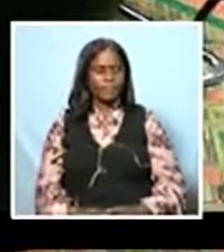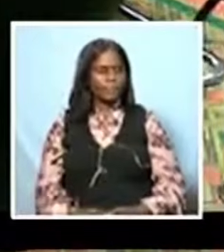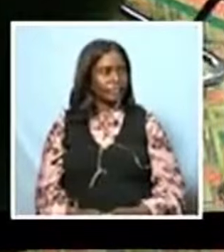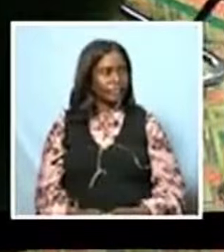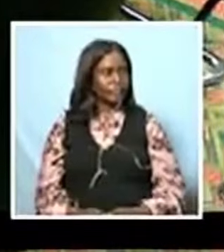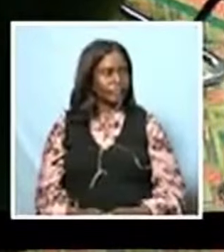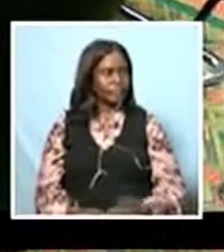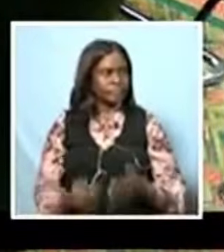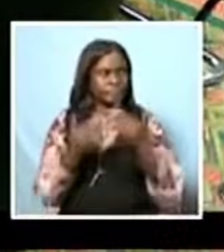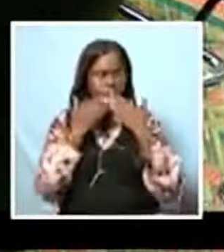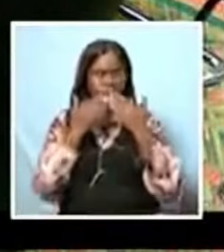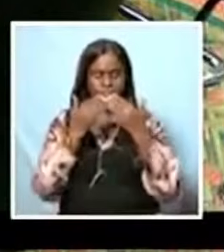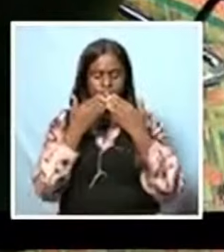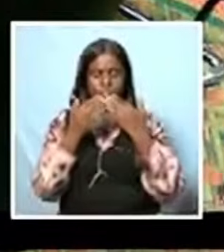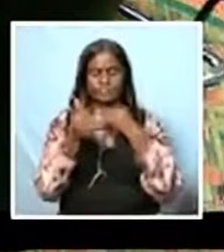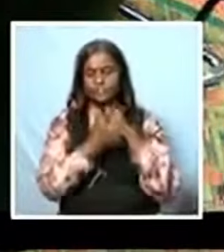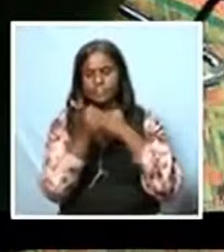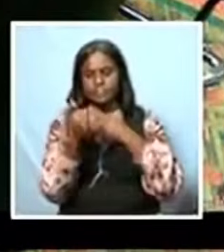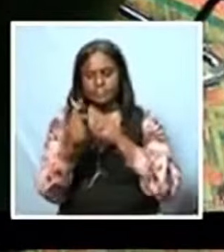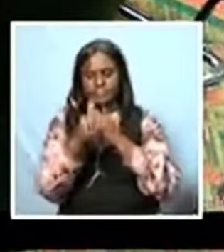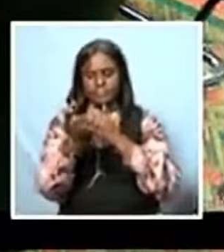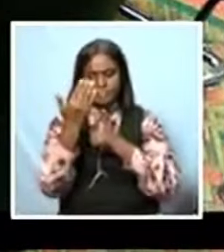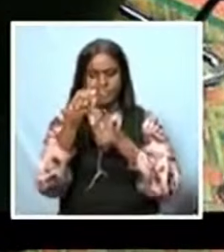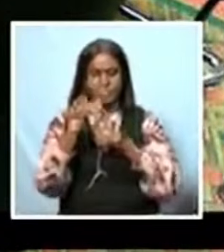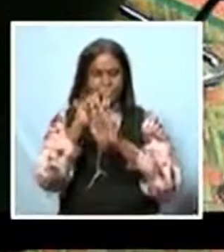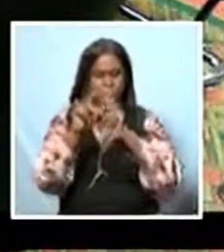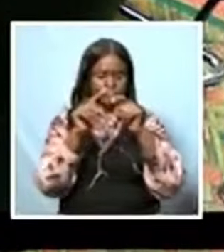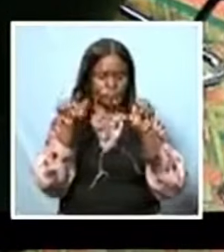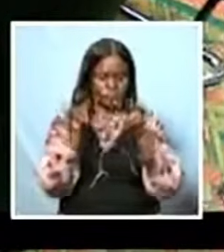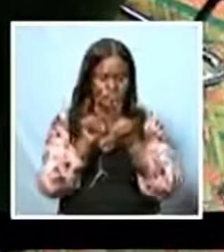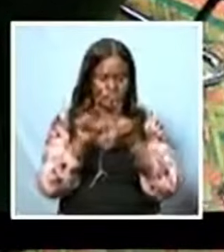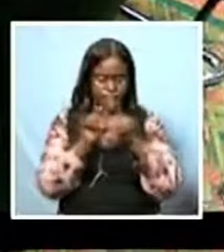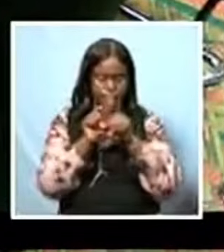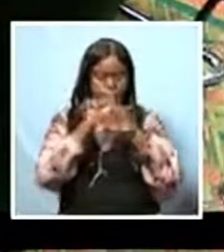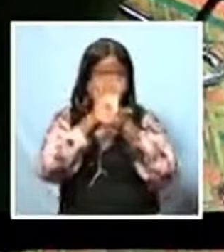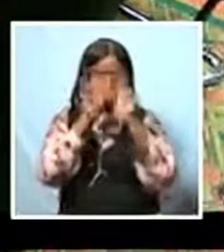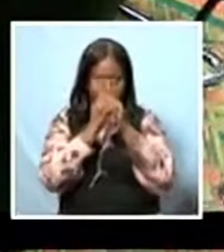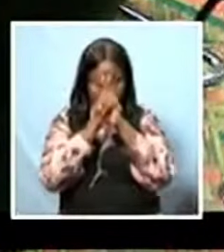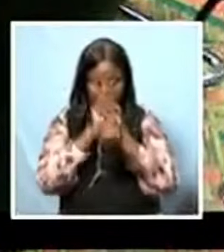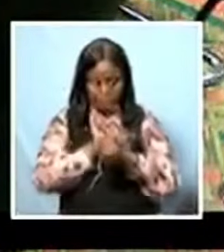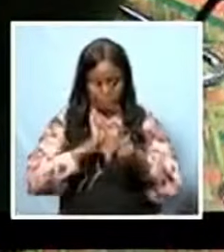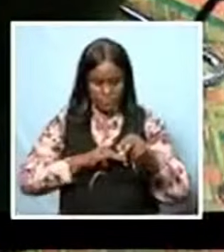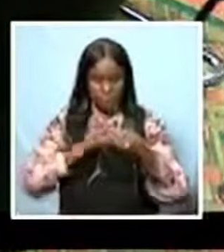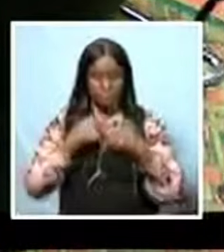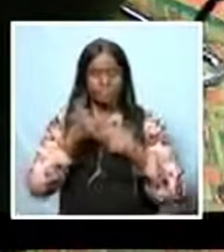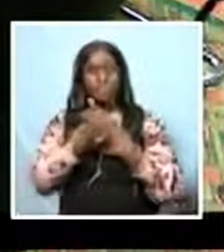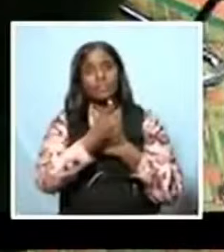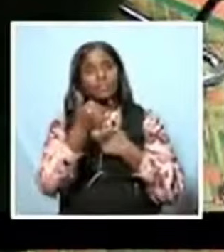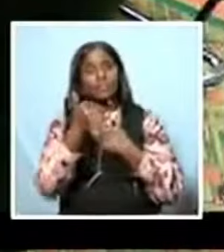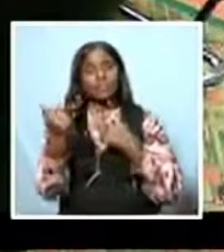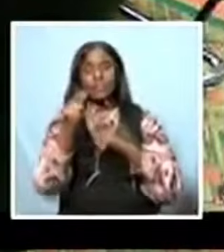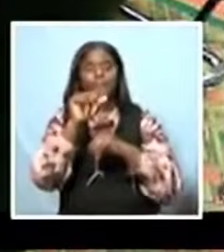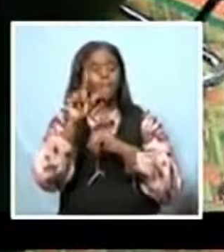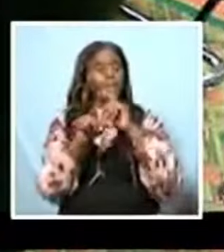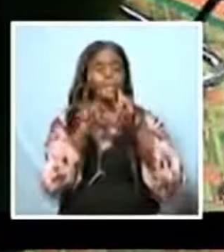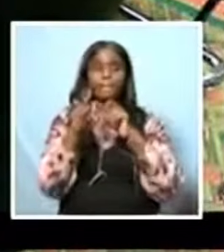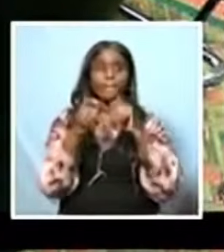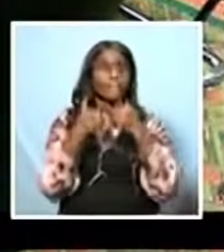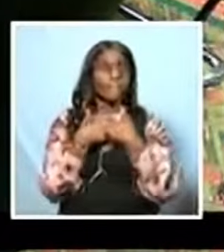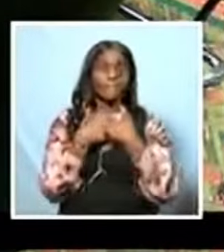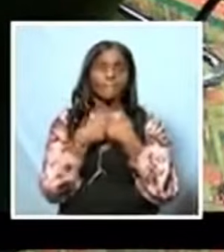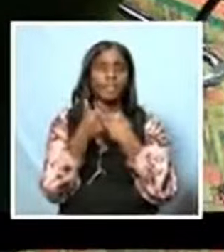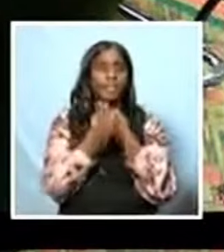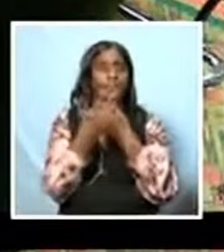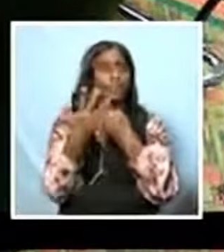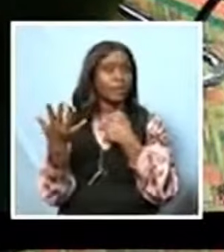Thank you. Any follow-up question on the same? I think it's clear, honorable members. Do you have any other question?